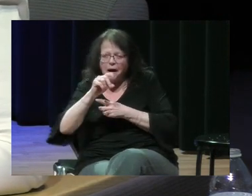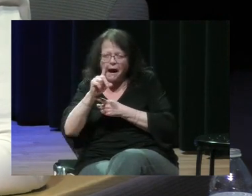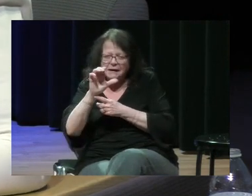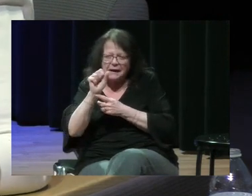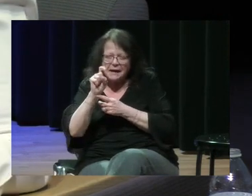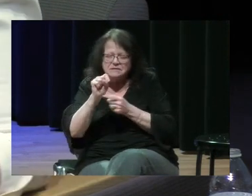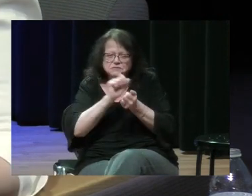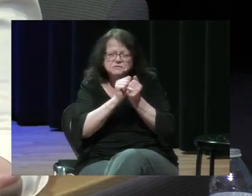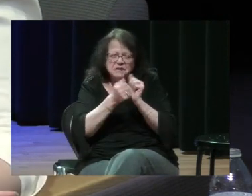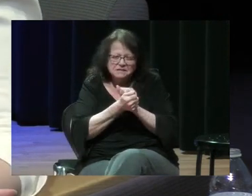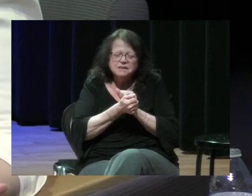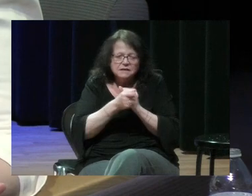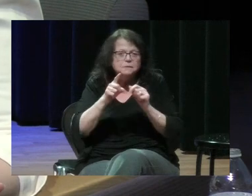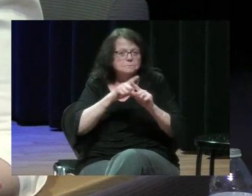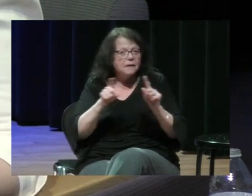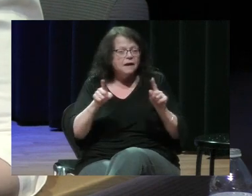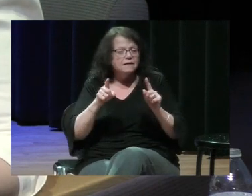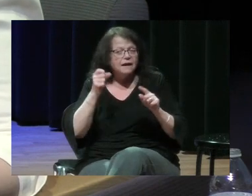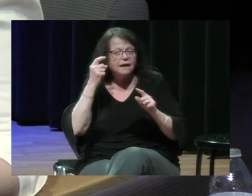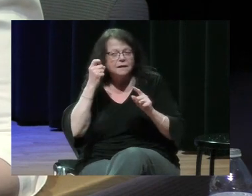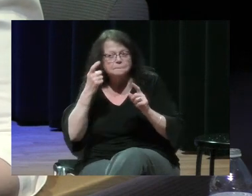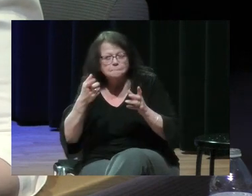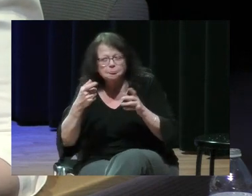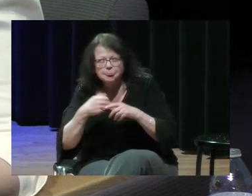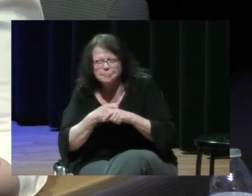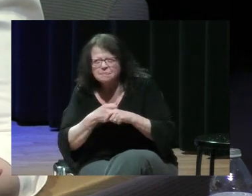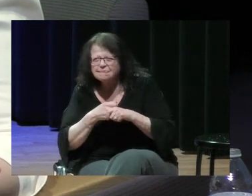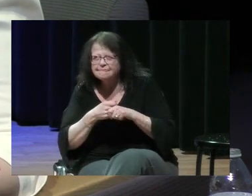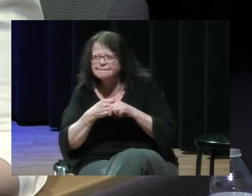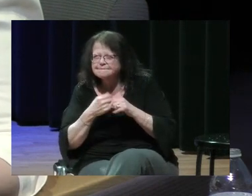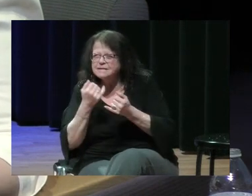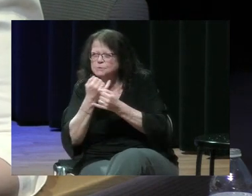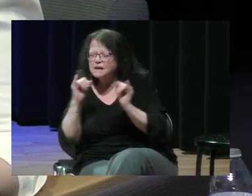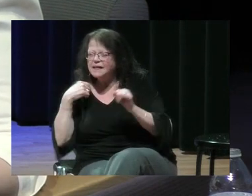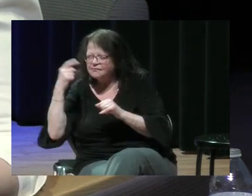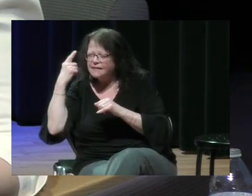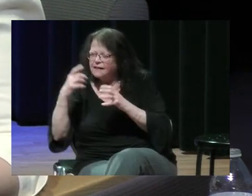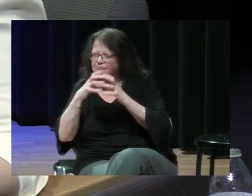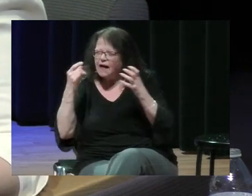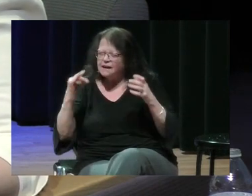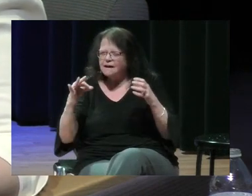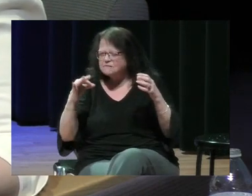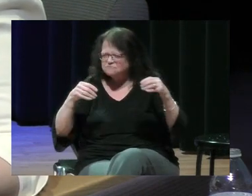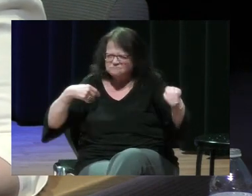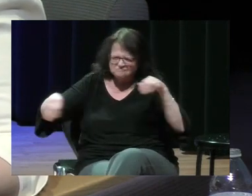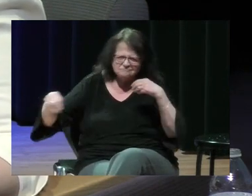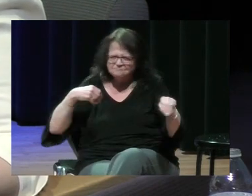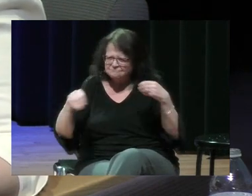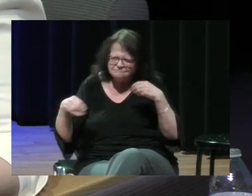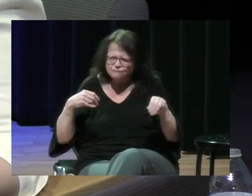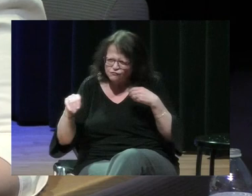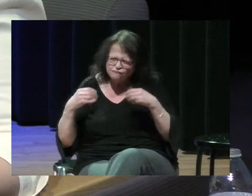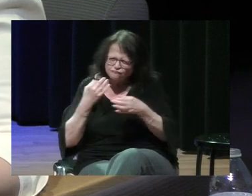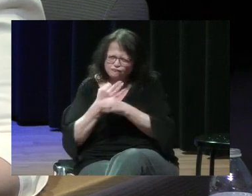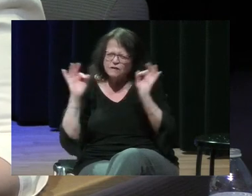I feel a ton of freedom in our work because we don't think of ourselves as too attached to the podcasting